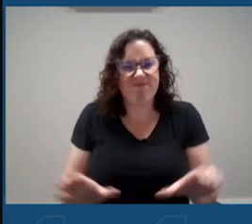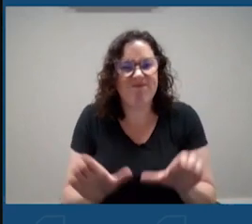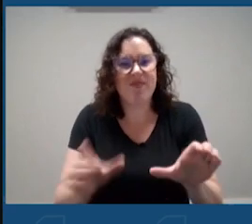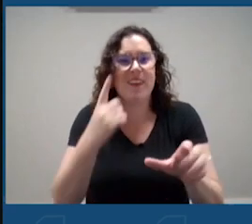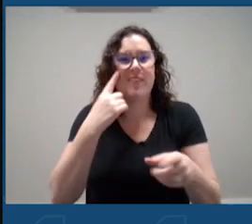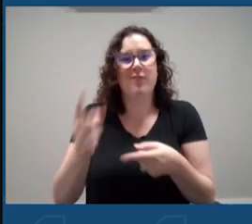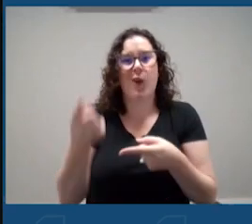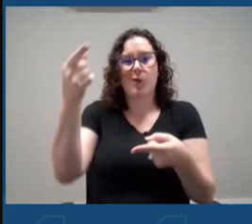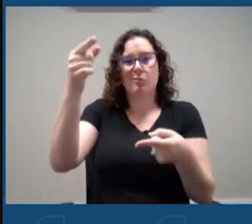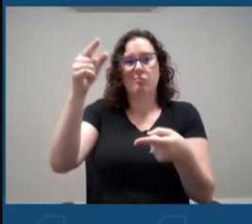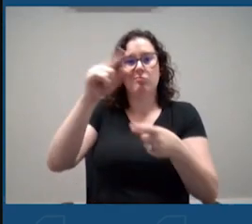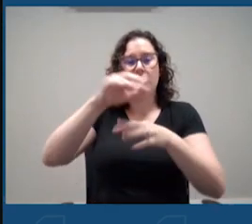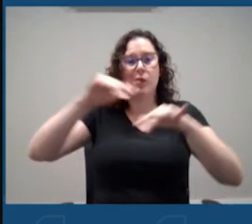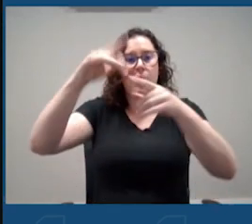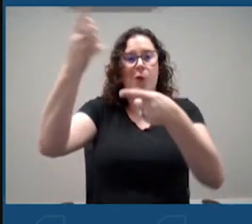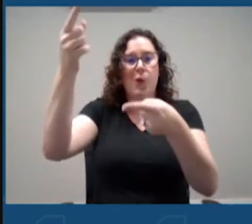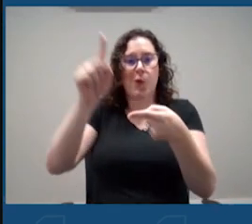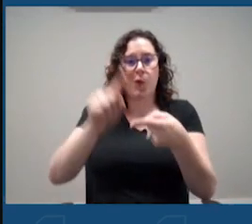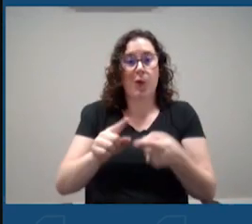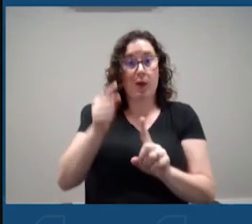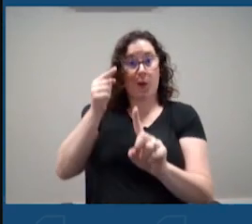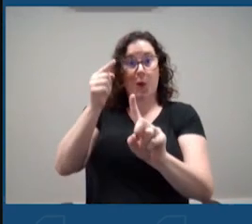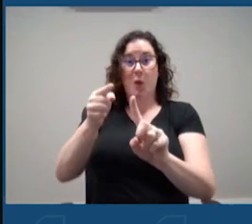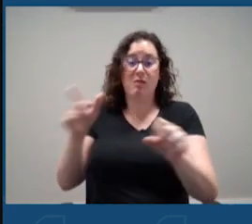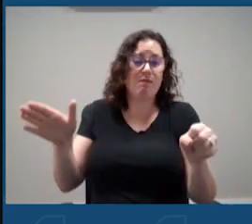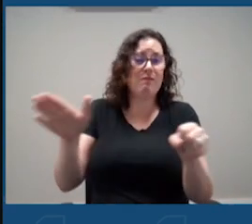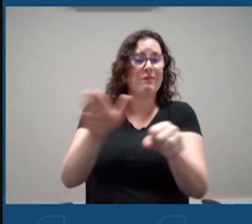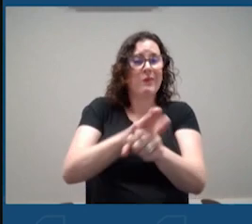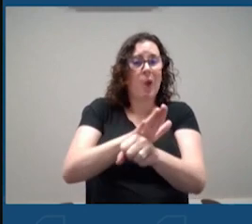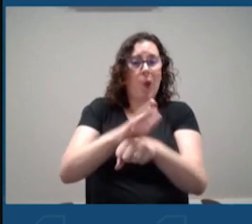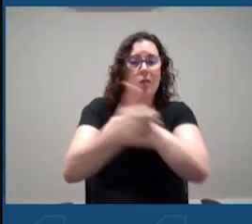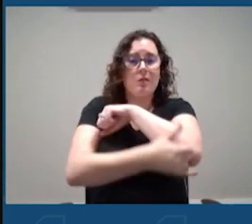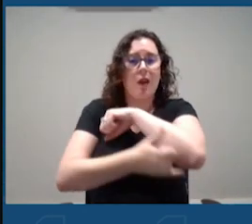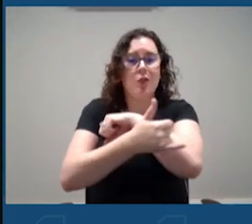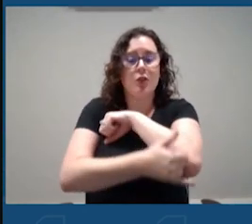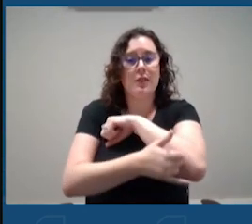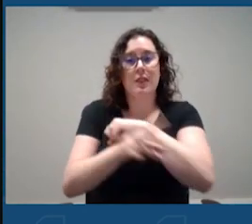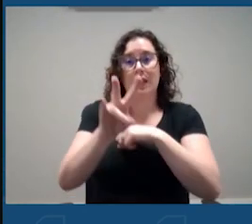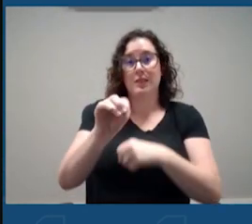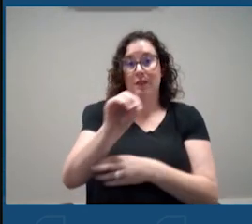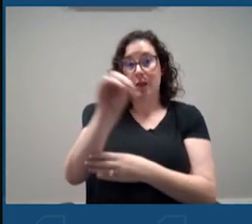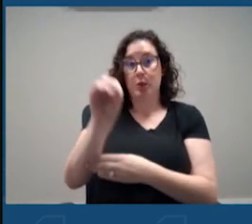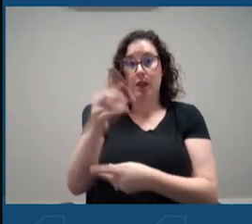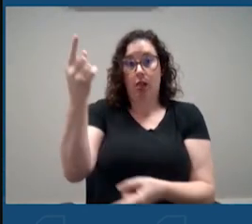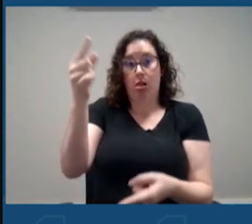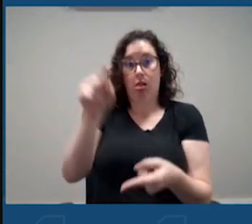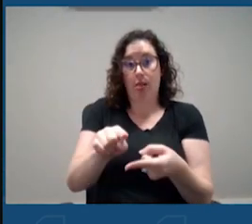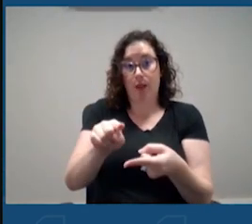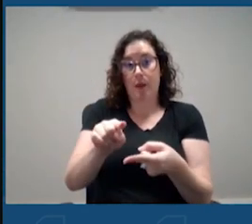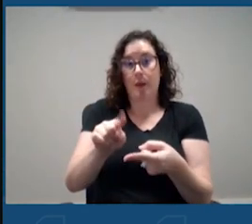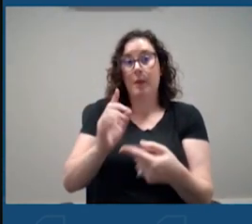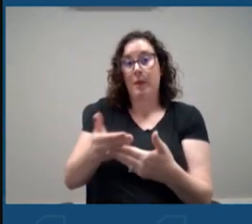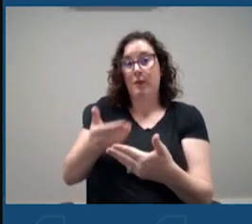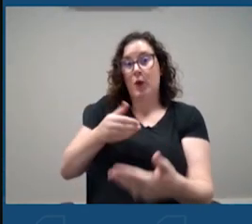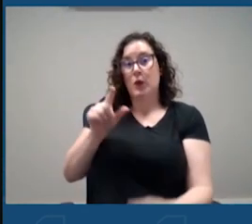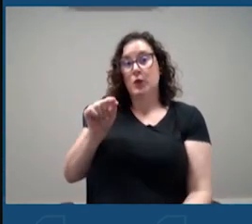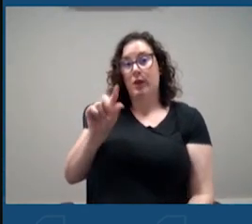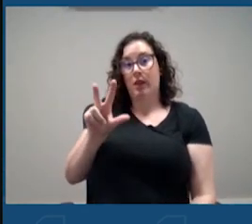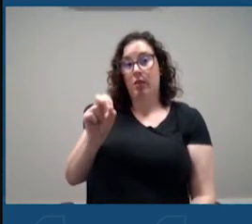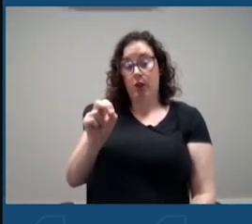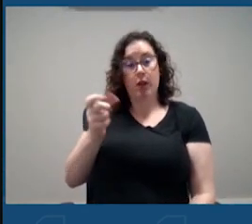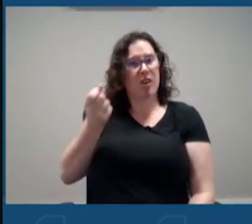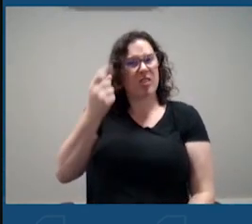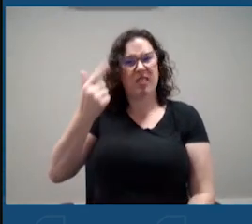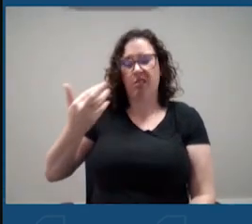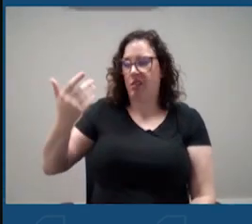emission reduction goals in the country. 70% of renewable by 2030. You know what? Long time ago, I didn't know if we're all going to make it to